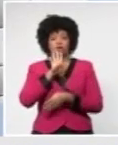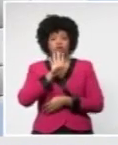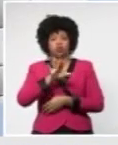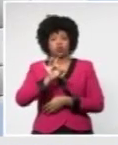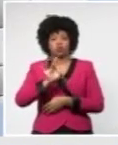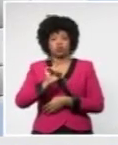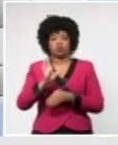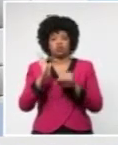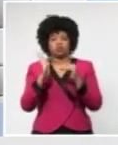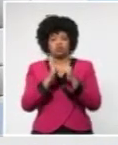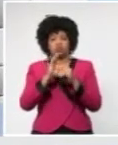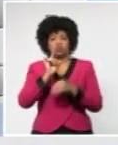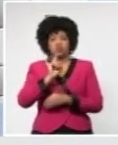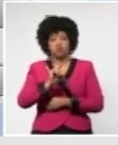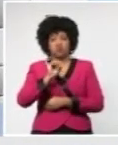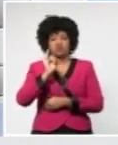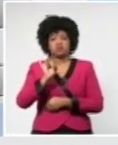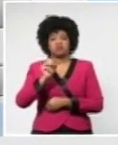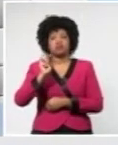4.84%.